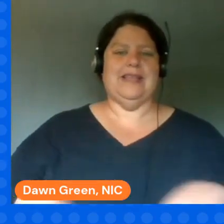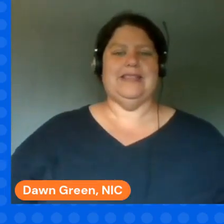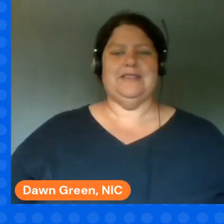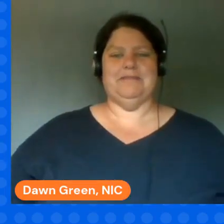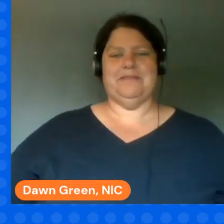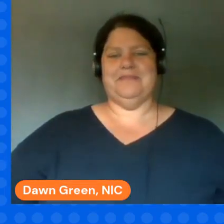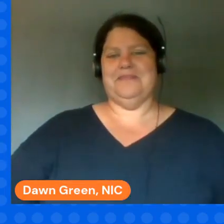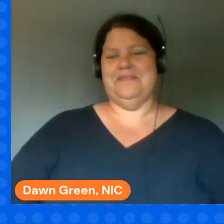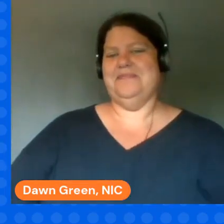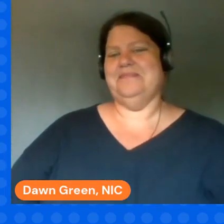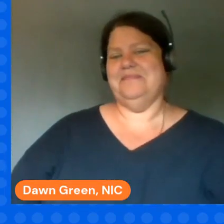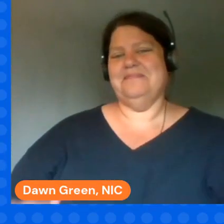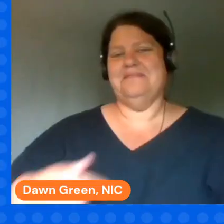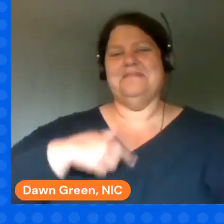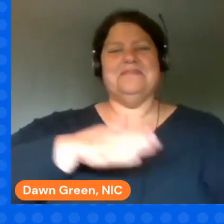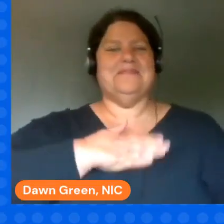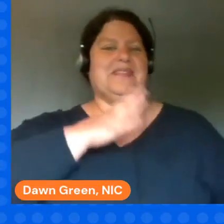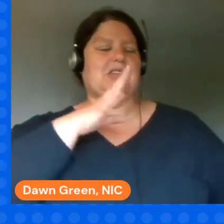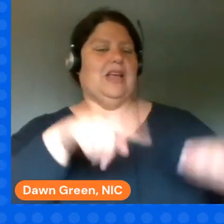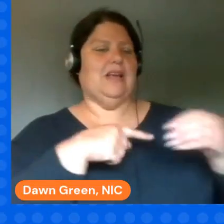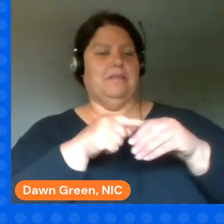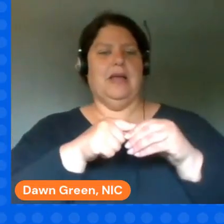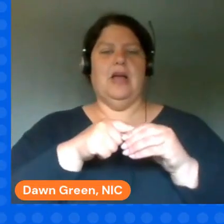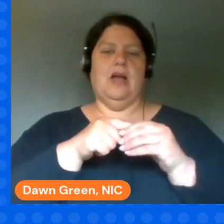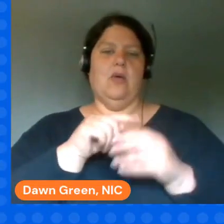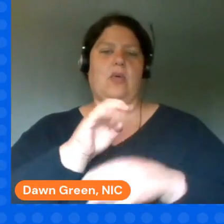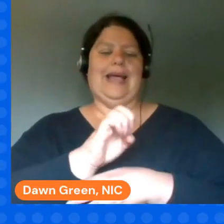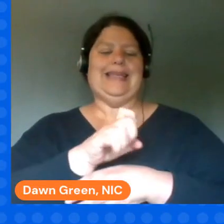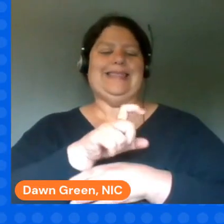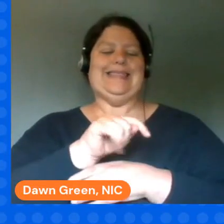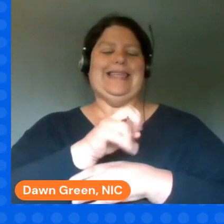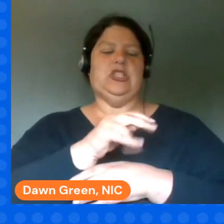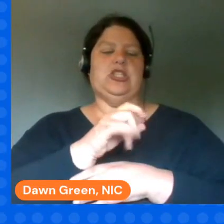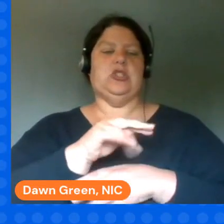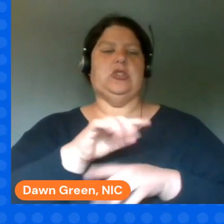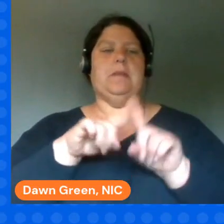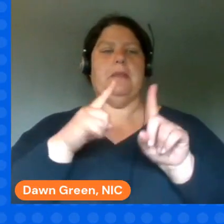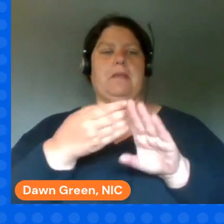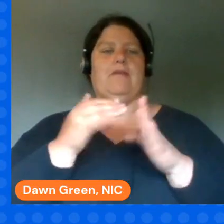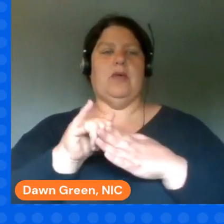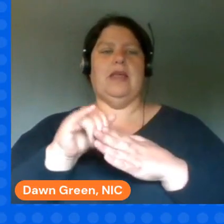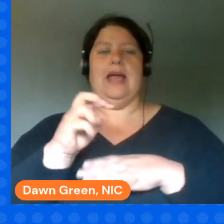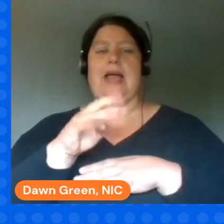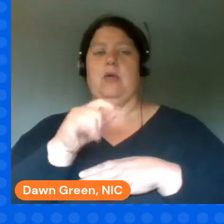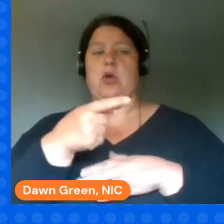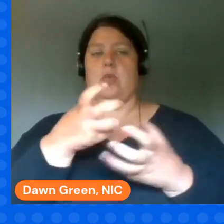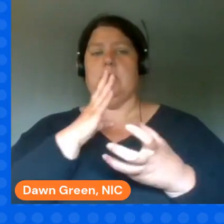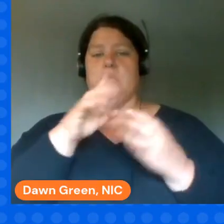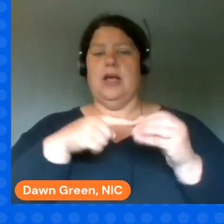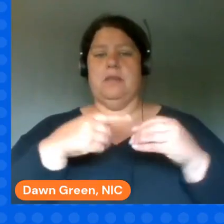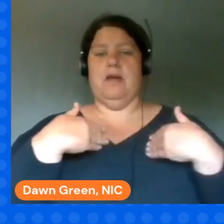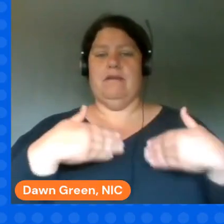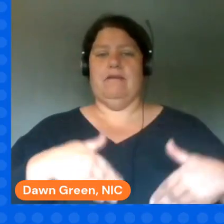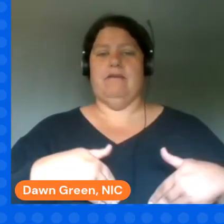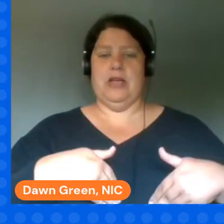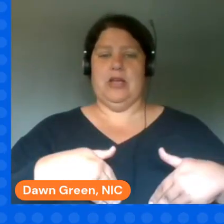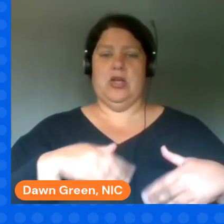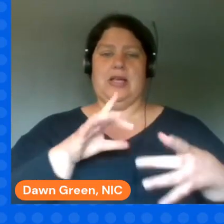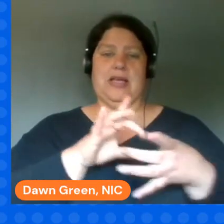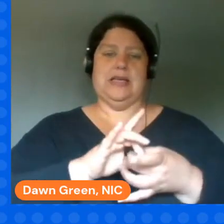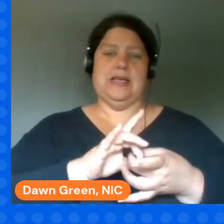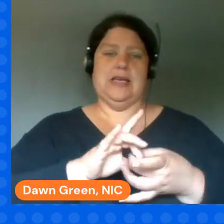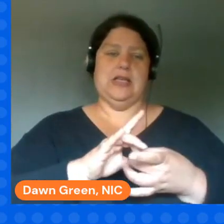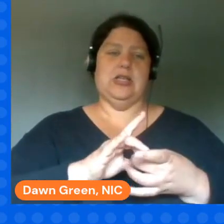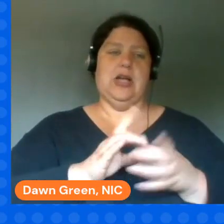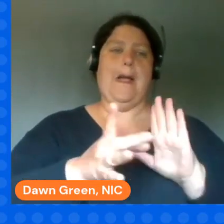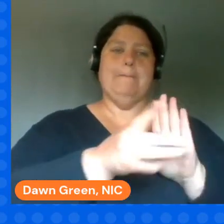to talk about extensions. Maybe before then, though, Eric, would you want to talk a little bit about the physical connections via magnet, shake, or these ones that we use